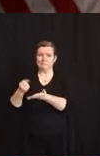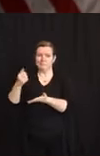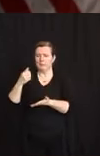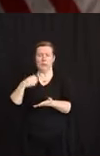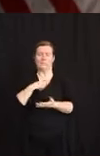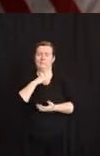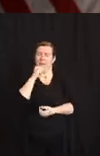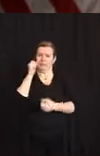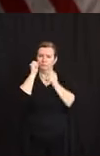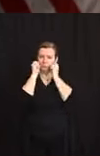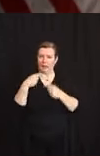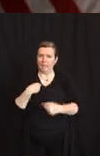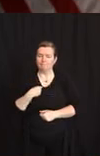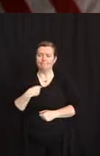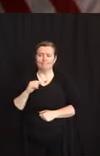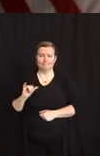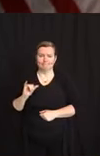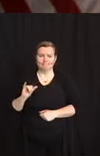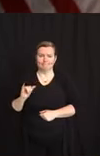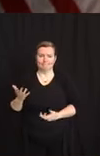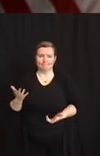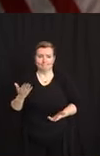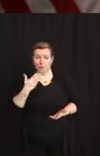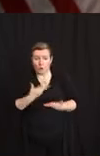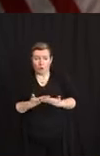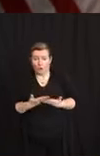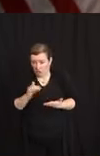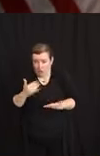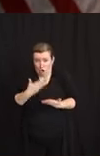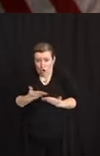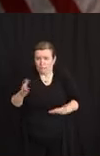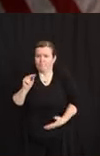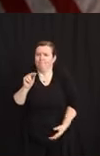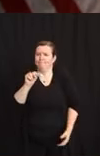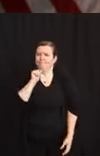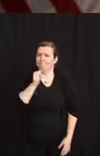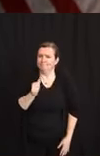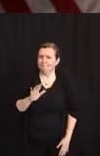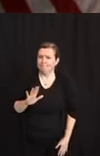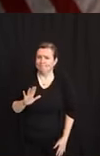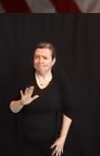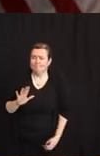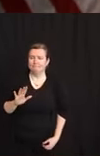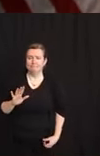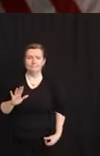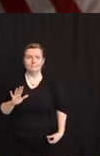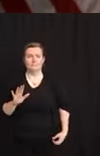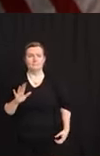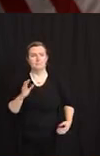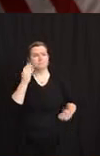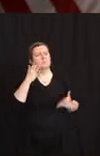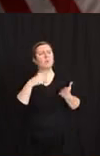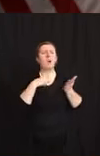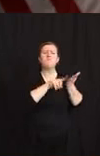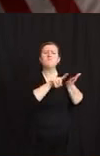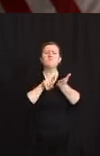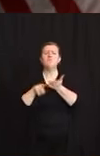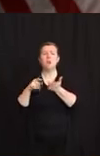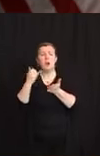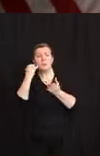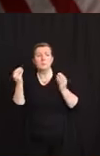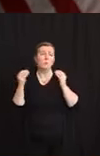not necessarily saying that's a good thing. We can come back. Mahan, help me out if there's a specific. We'll come back to you if we've got a specific insight. I don't have one in particular in this